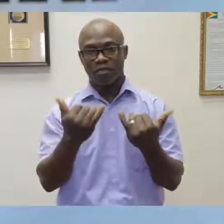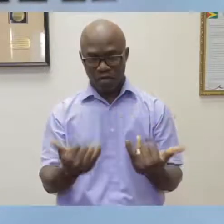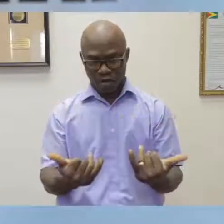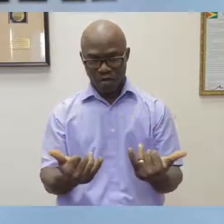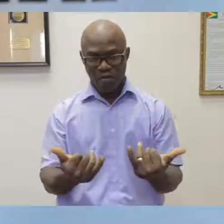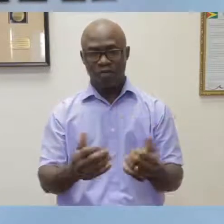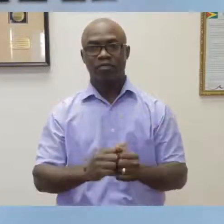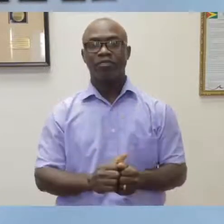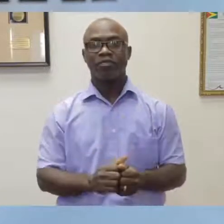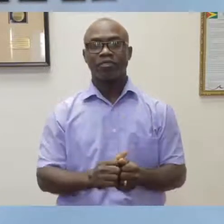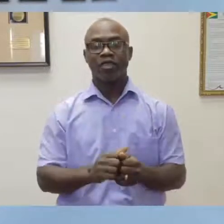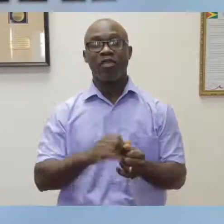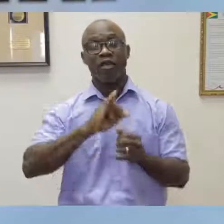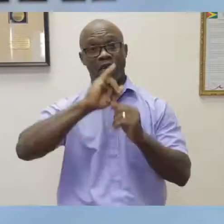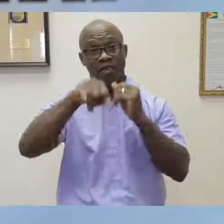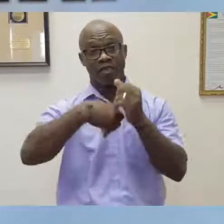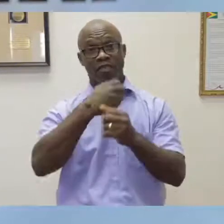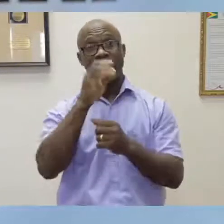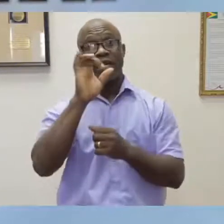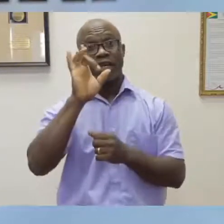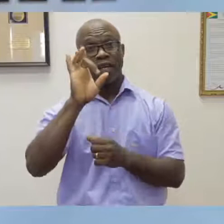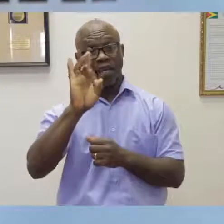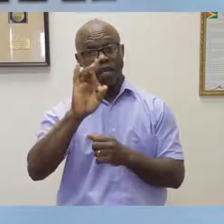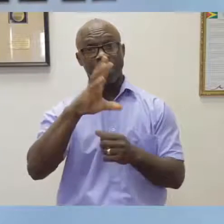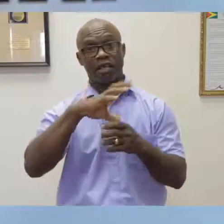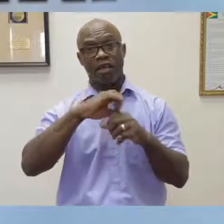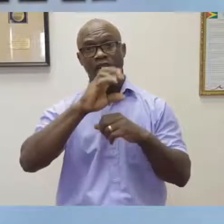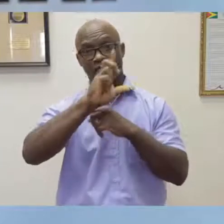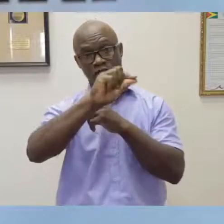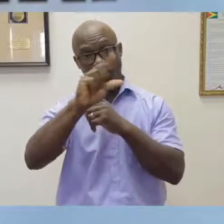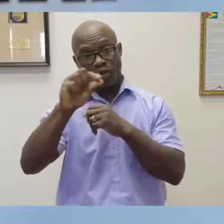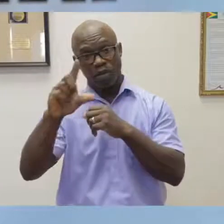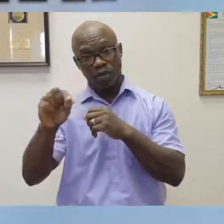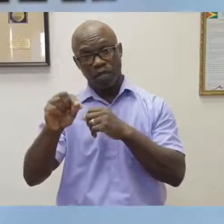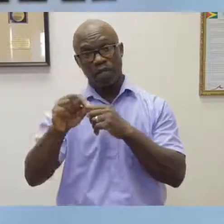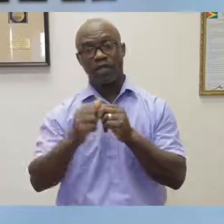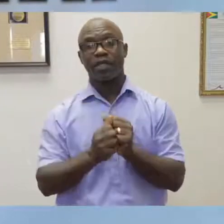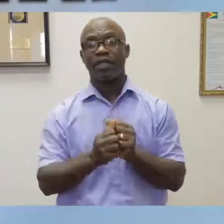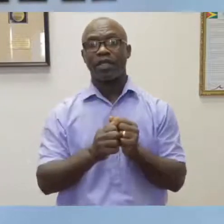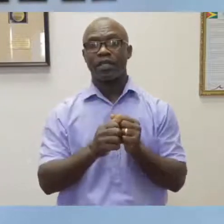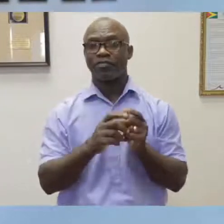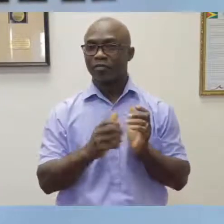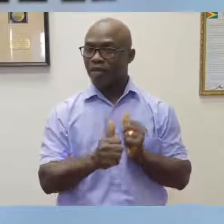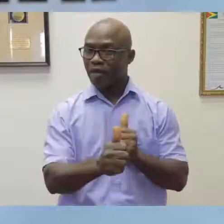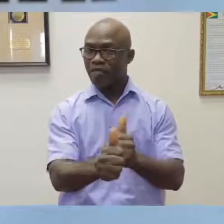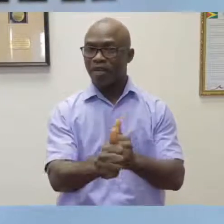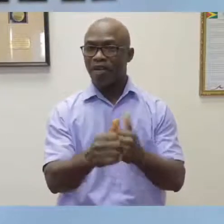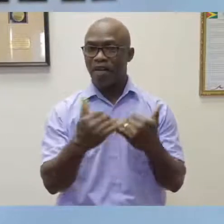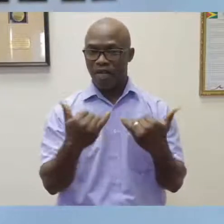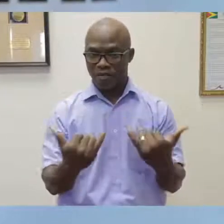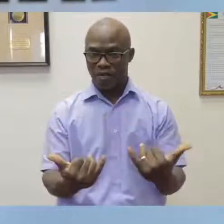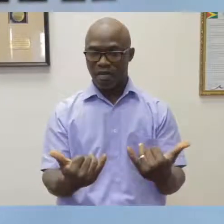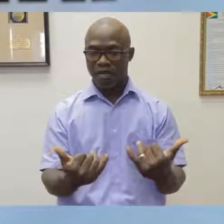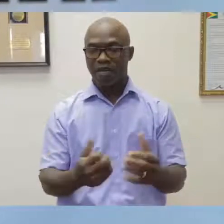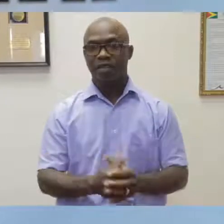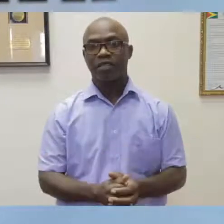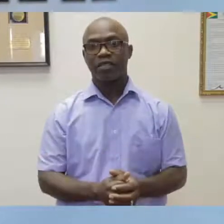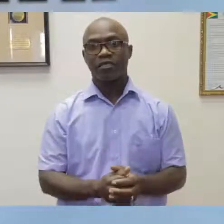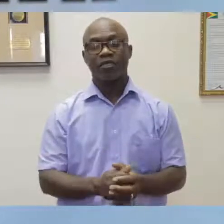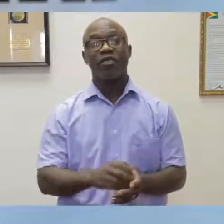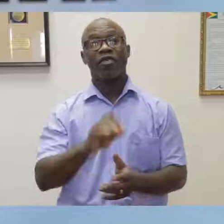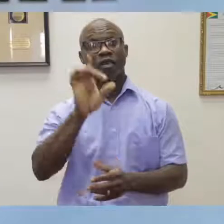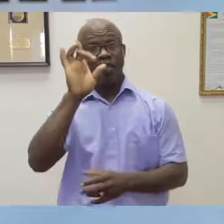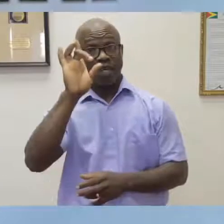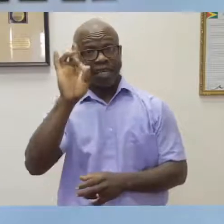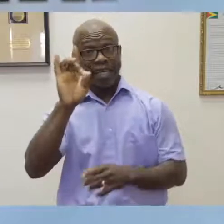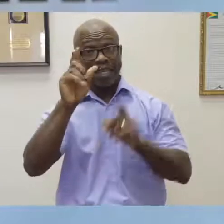as of the 8th of June 2020 is as follows. As of today, of the 8 tests